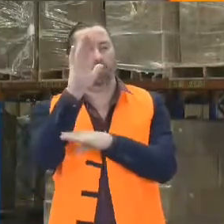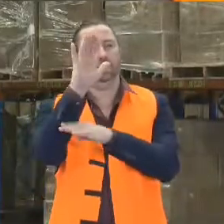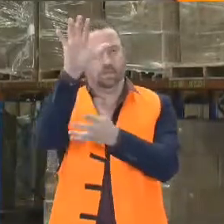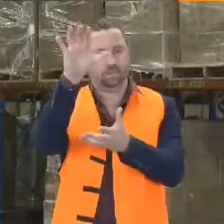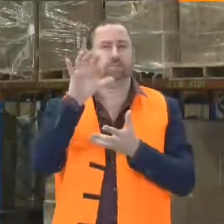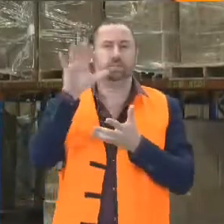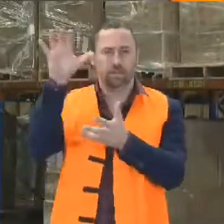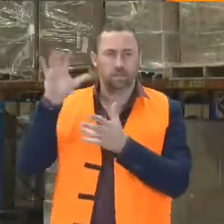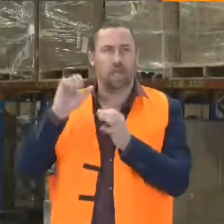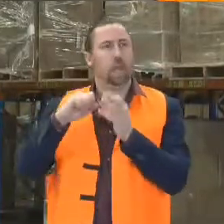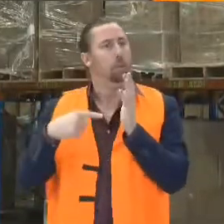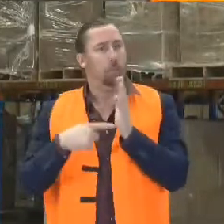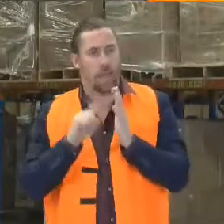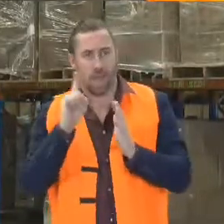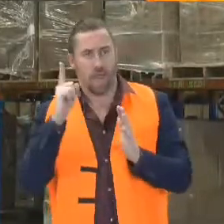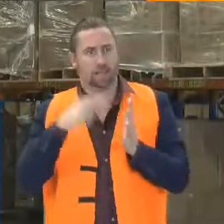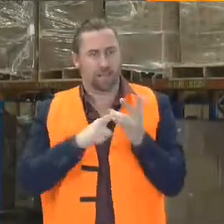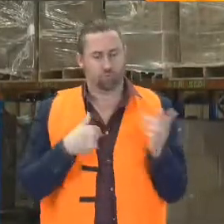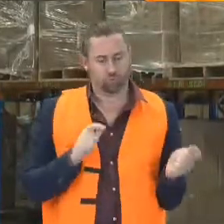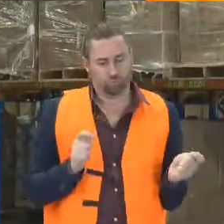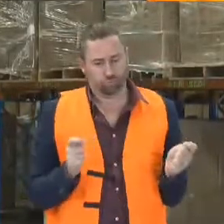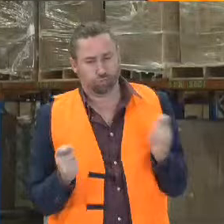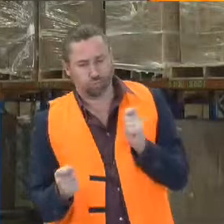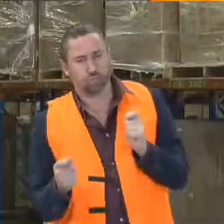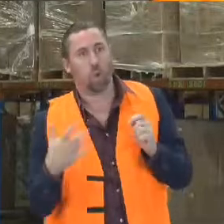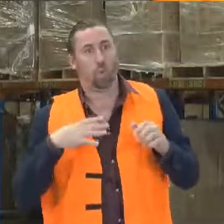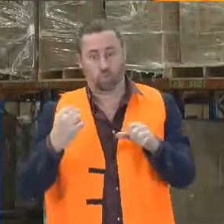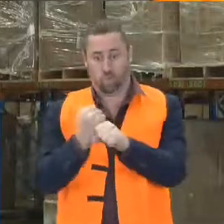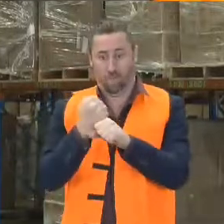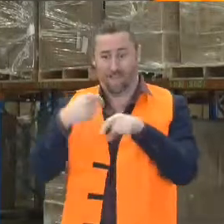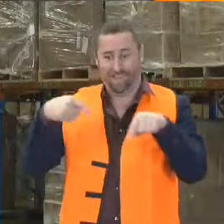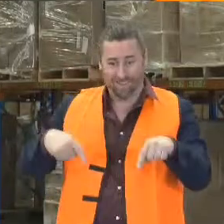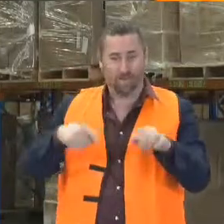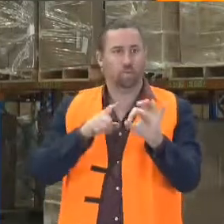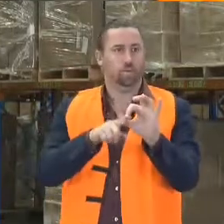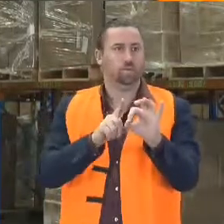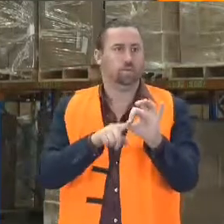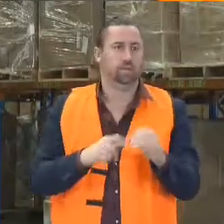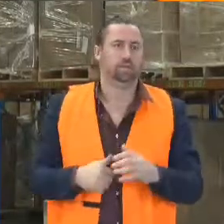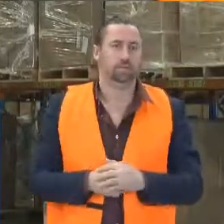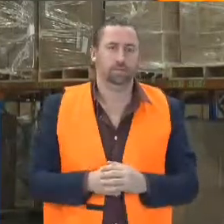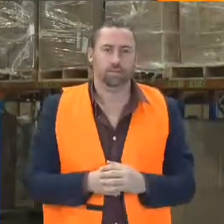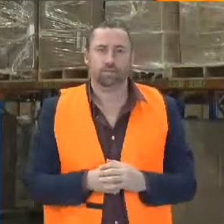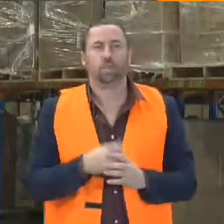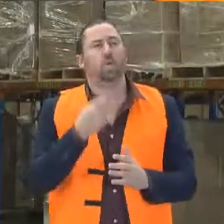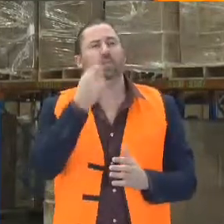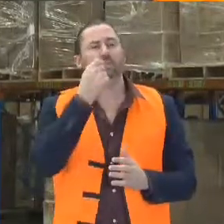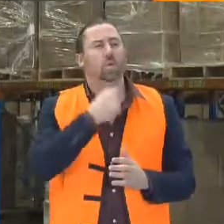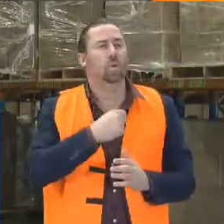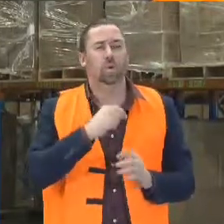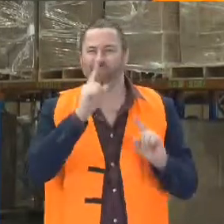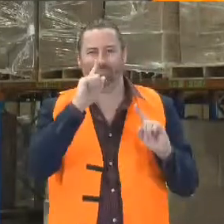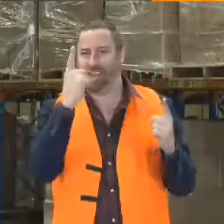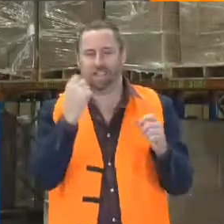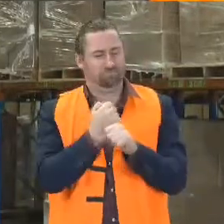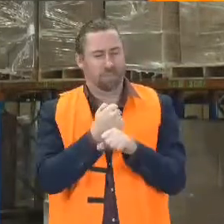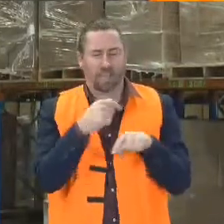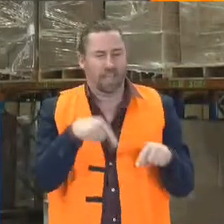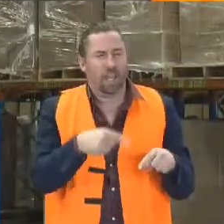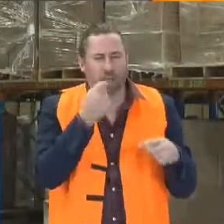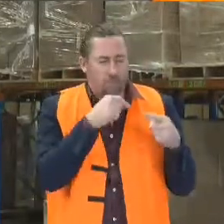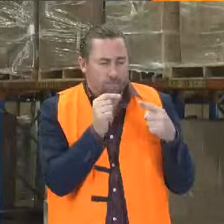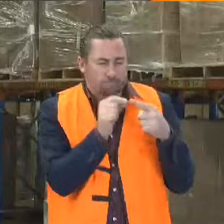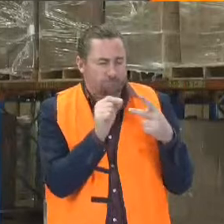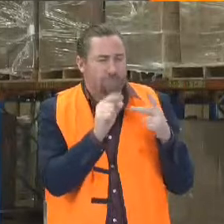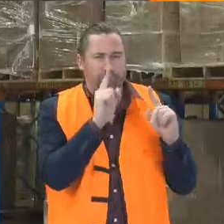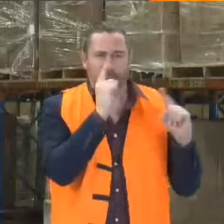our attention to manufacturing in Queensland. Okay, so there are some specifics that cannot be manufactured here. We know